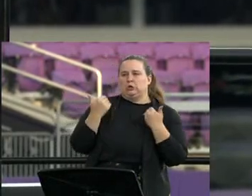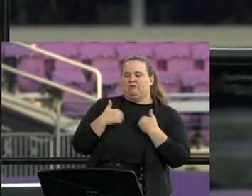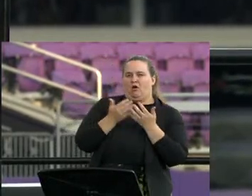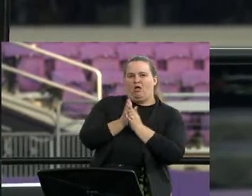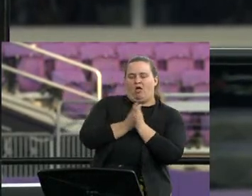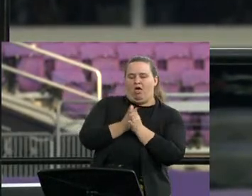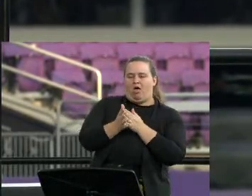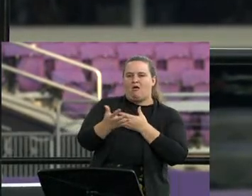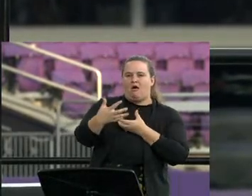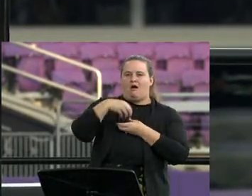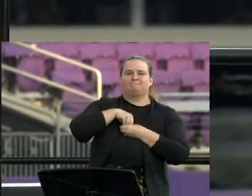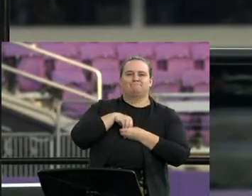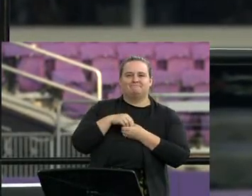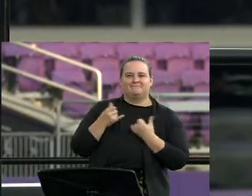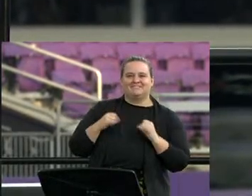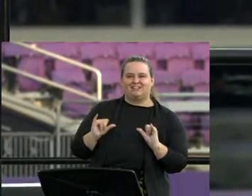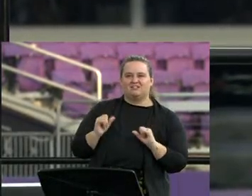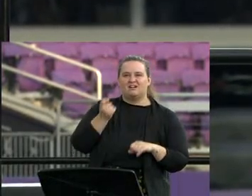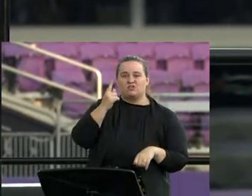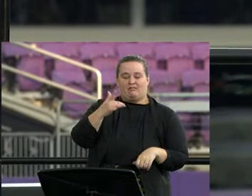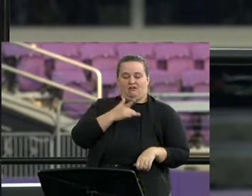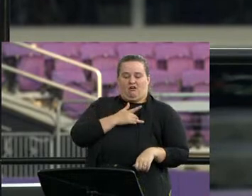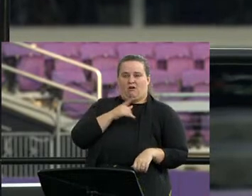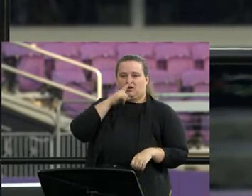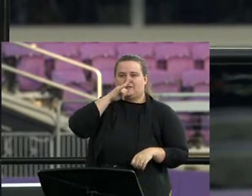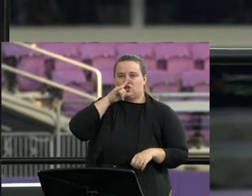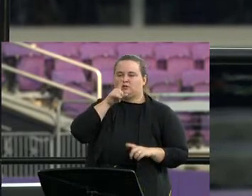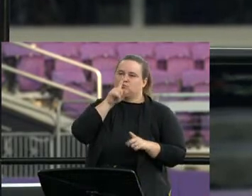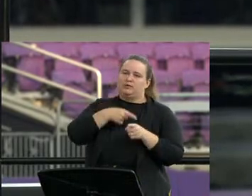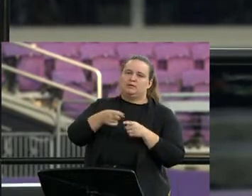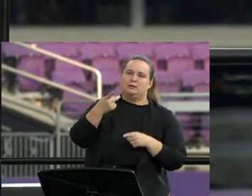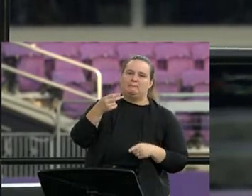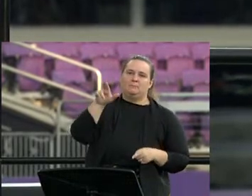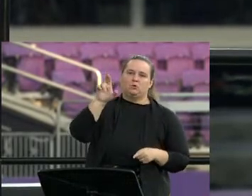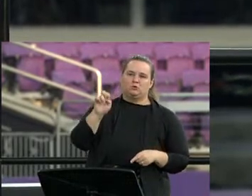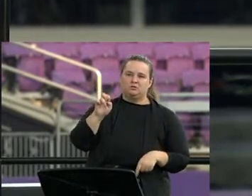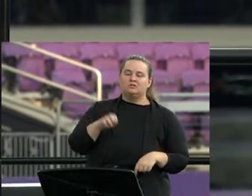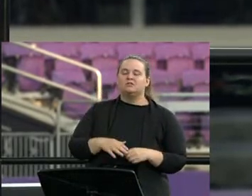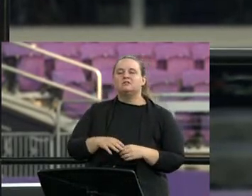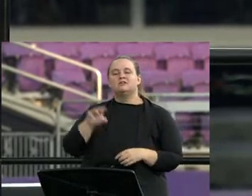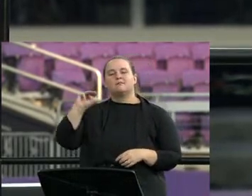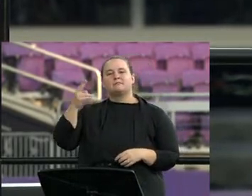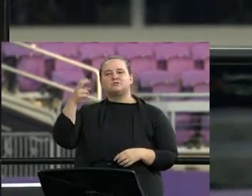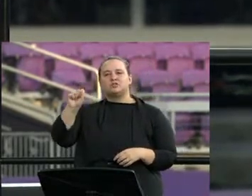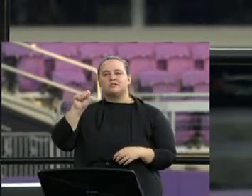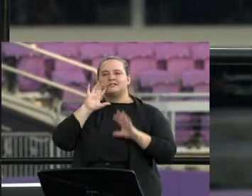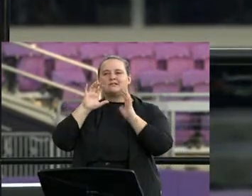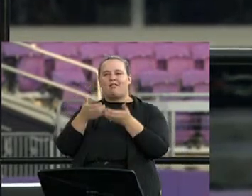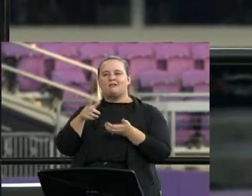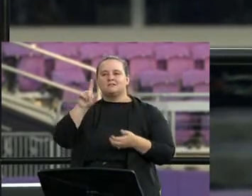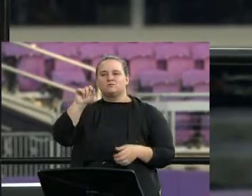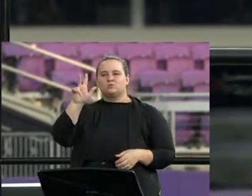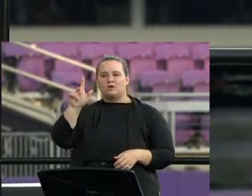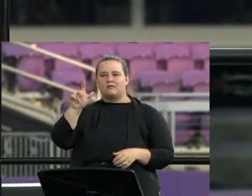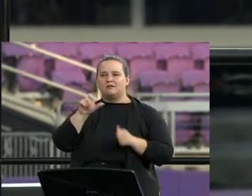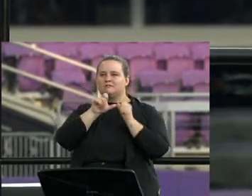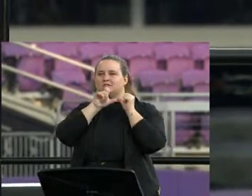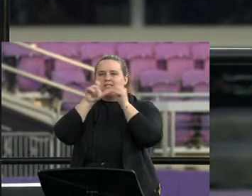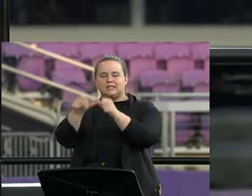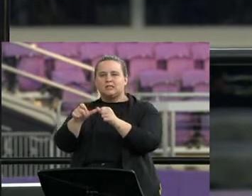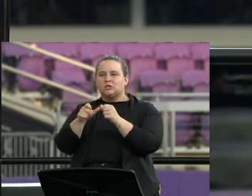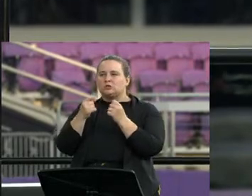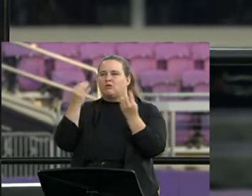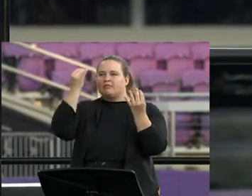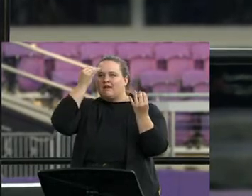and optimism, for the heart of a child is purest. Minnetonka, class of 2023, continue to